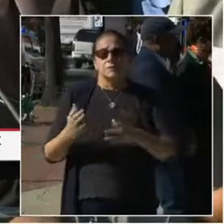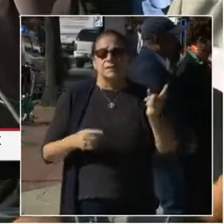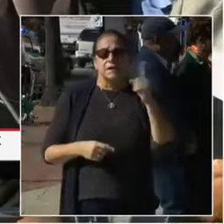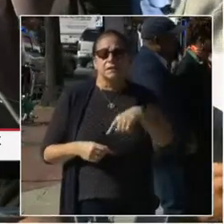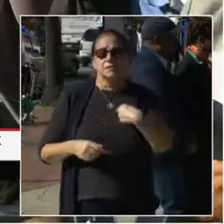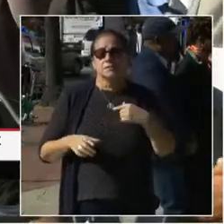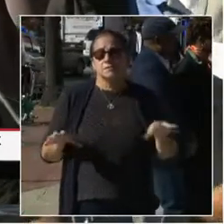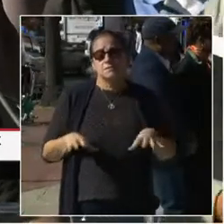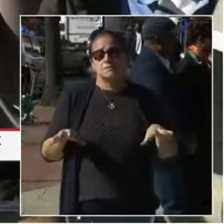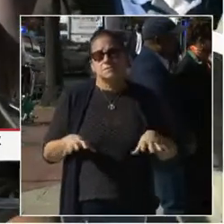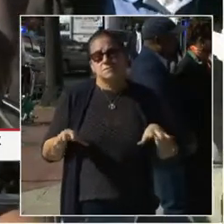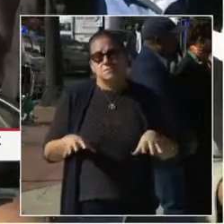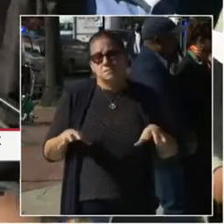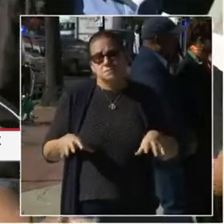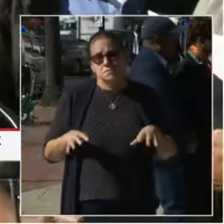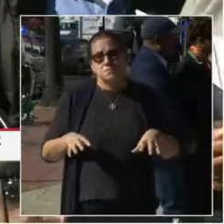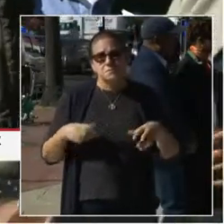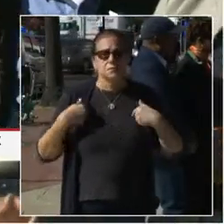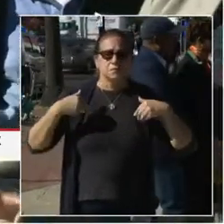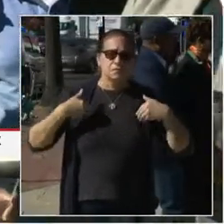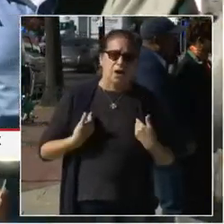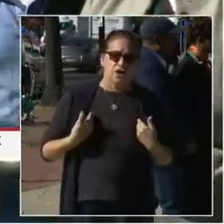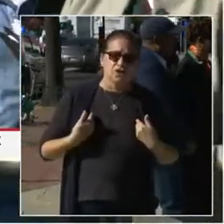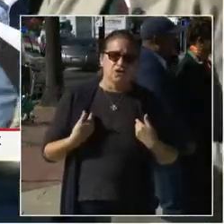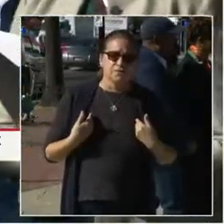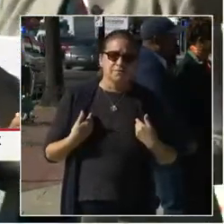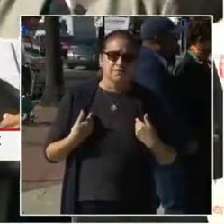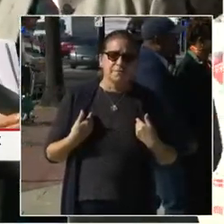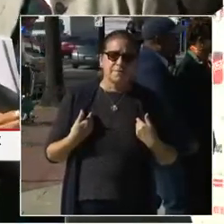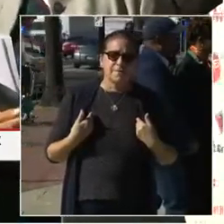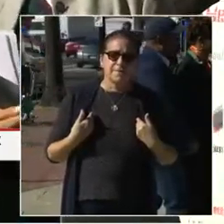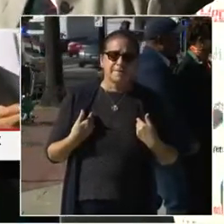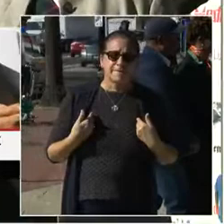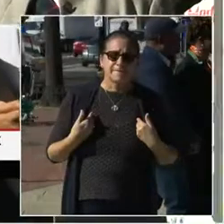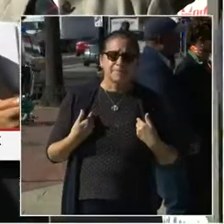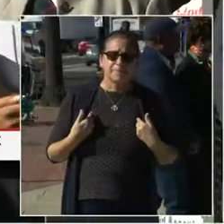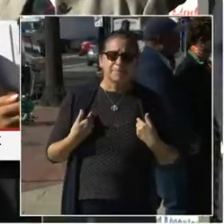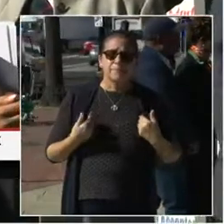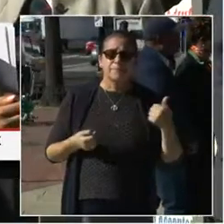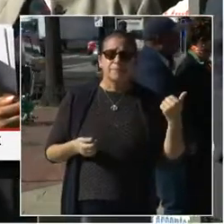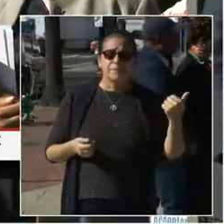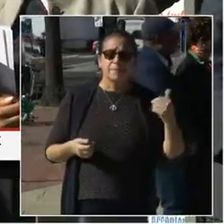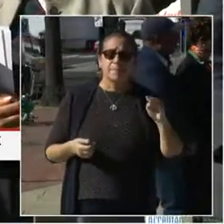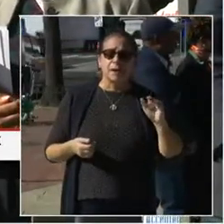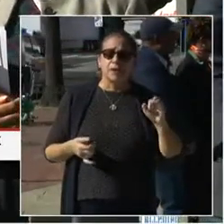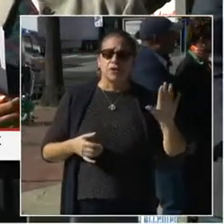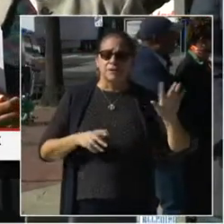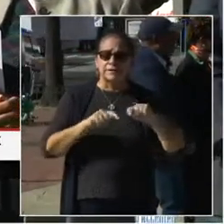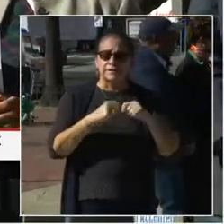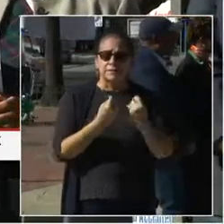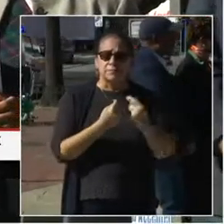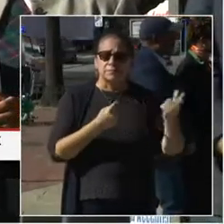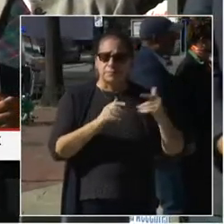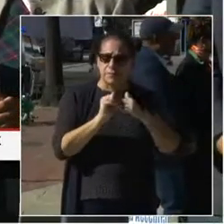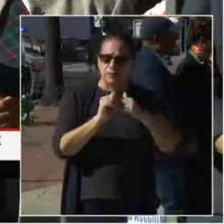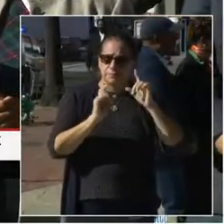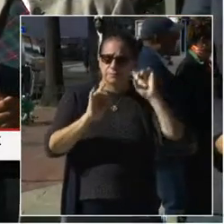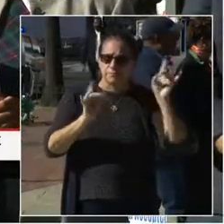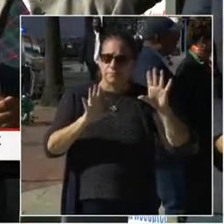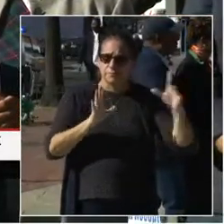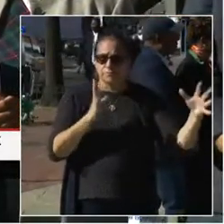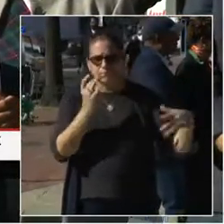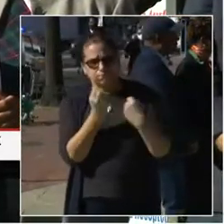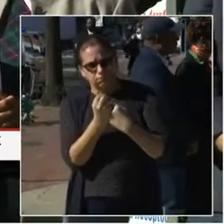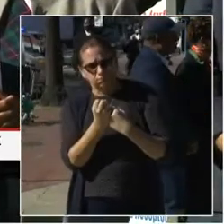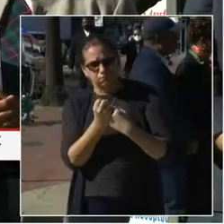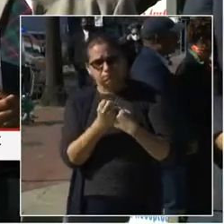the mayor's leadership, and the mayor's department, because I felt the burden lift off of